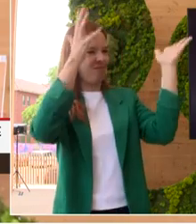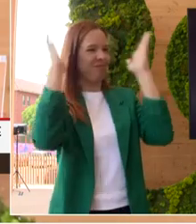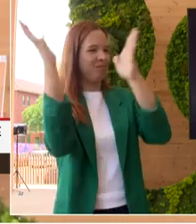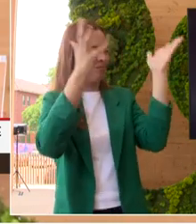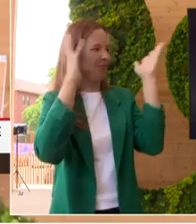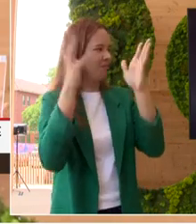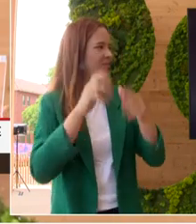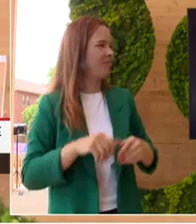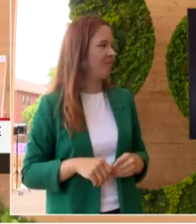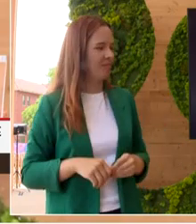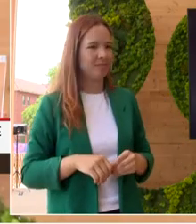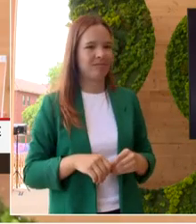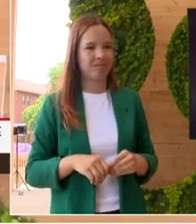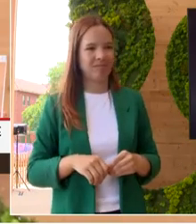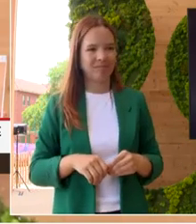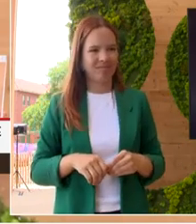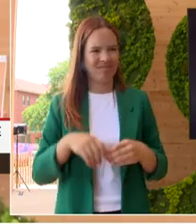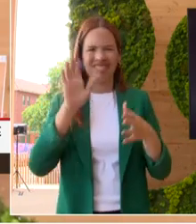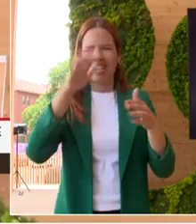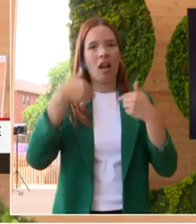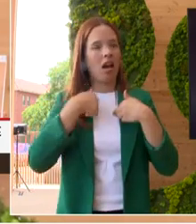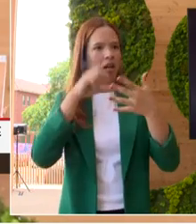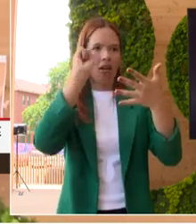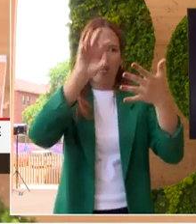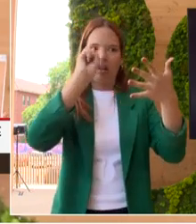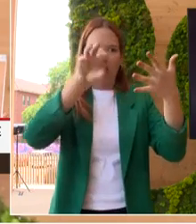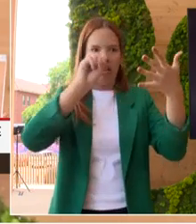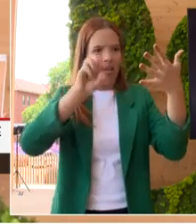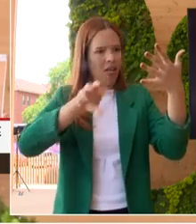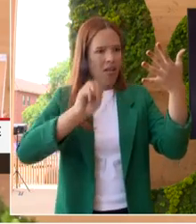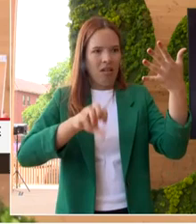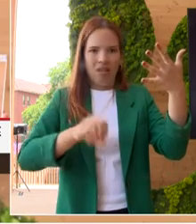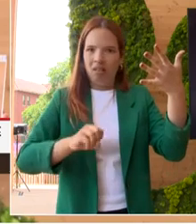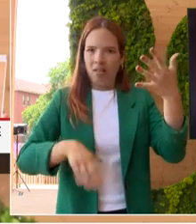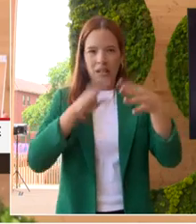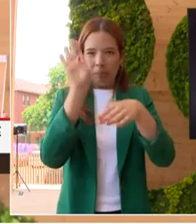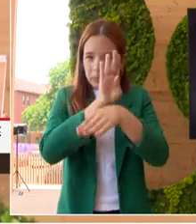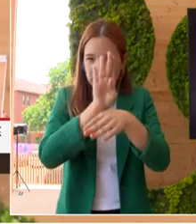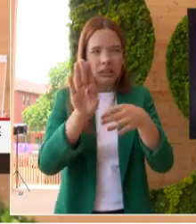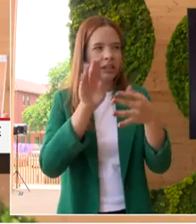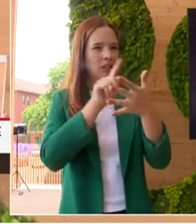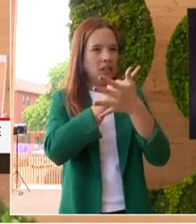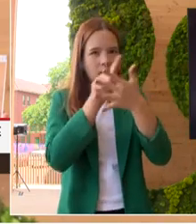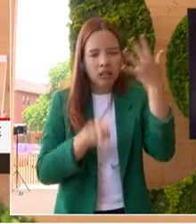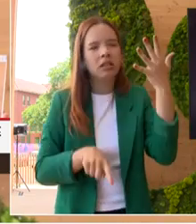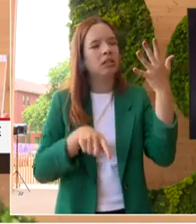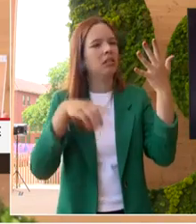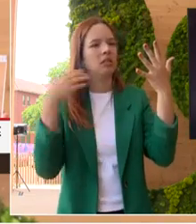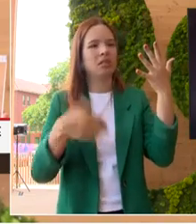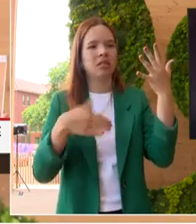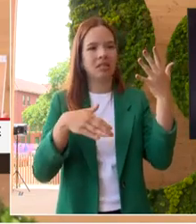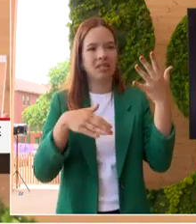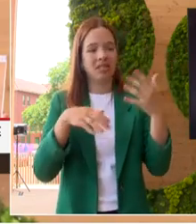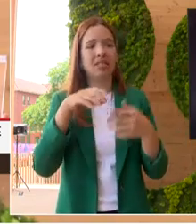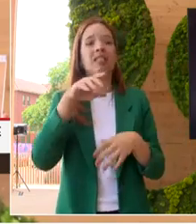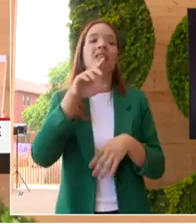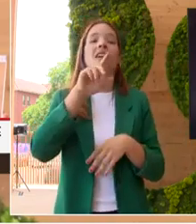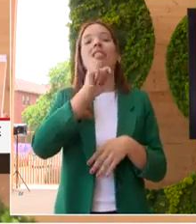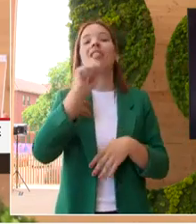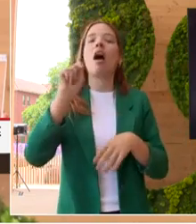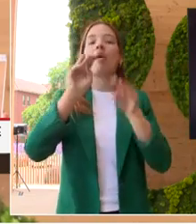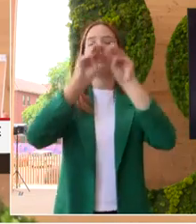Paradise Clothing Company, Via Beauty, The Museum DC,